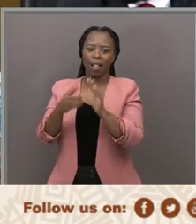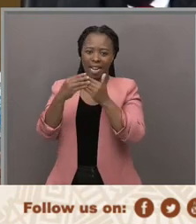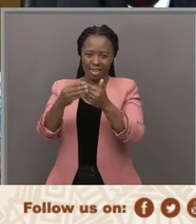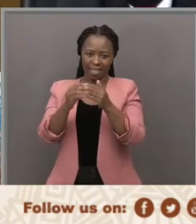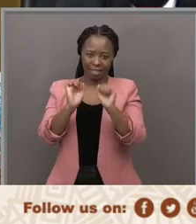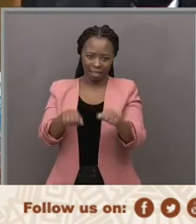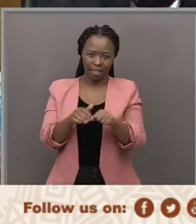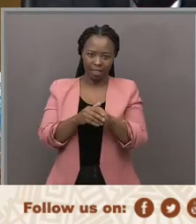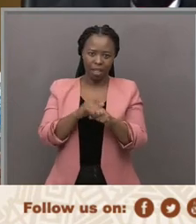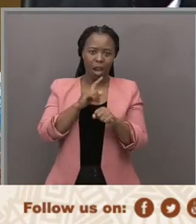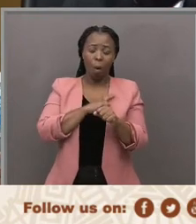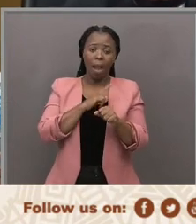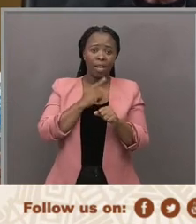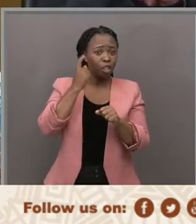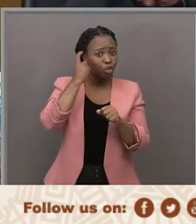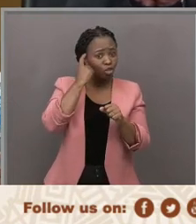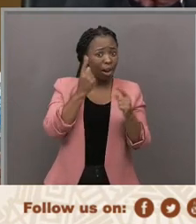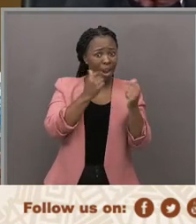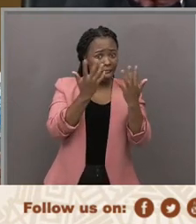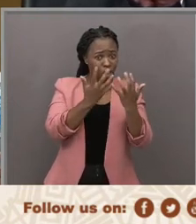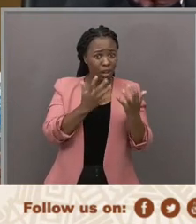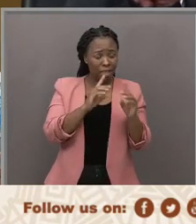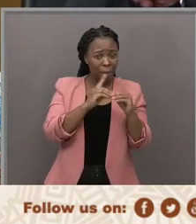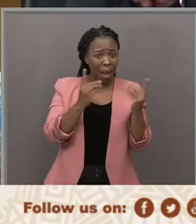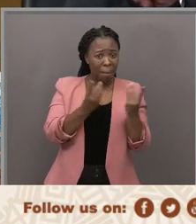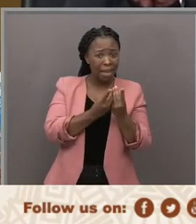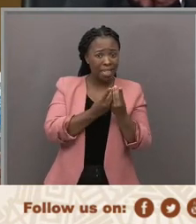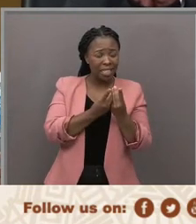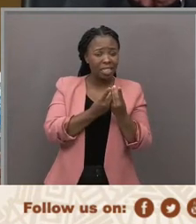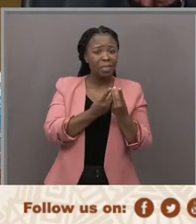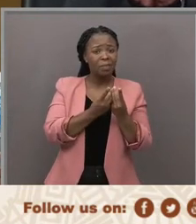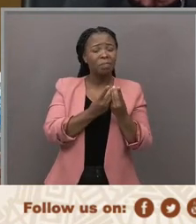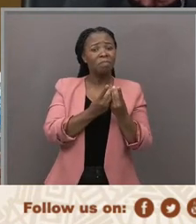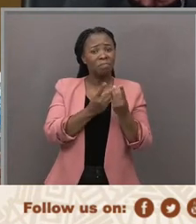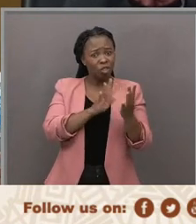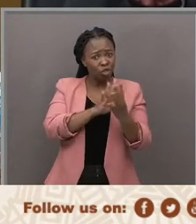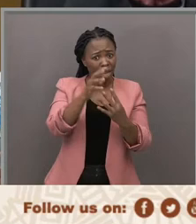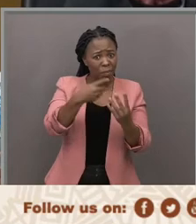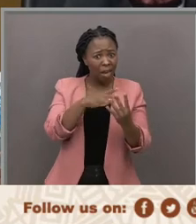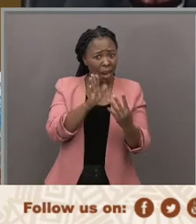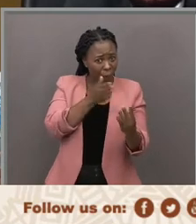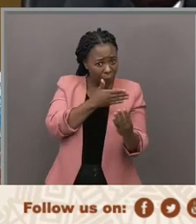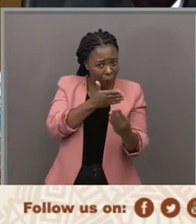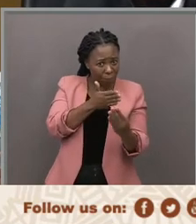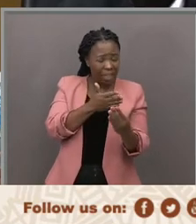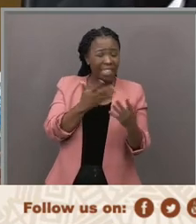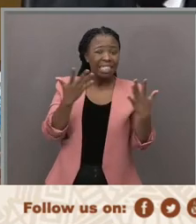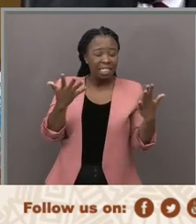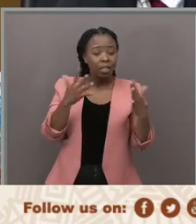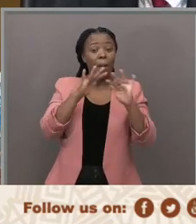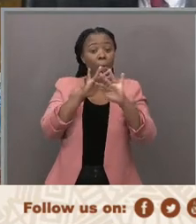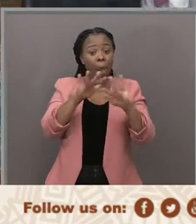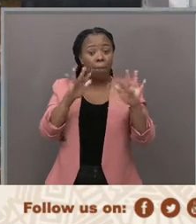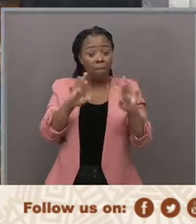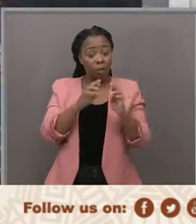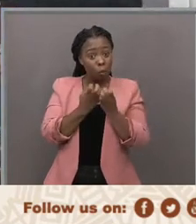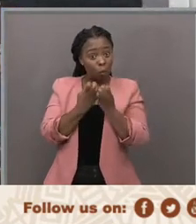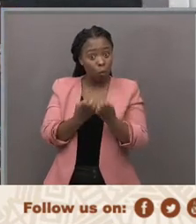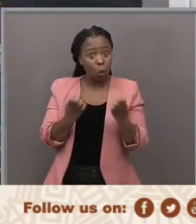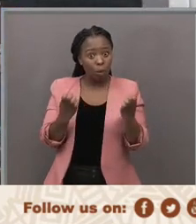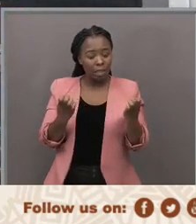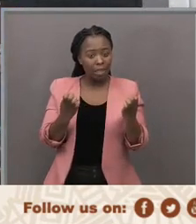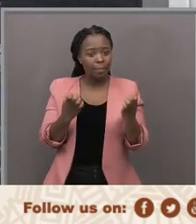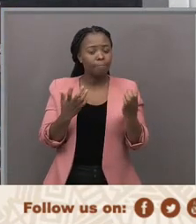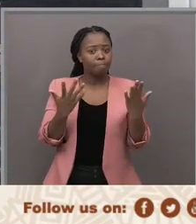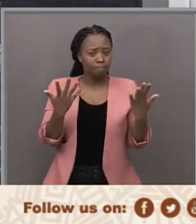Department cannot achieve clean audits, the department that oversees our money, the public resources, you are